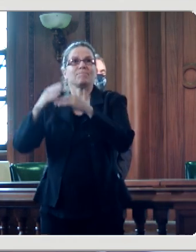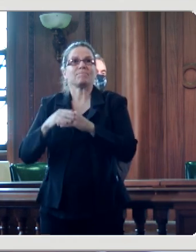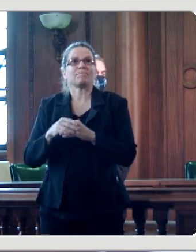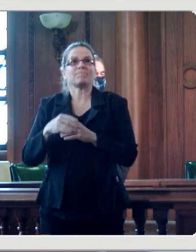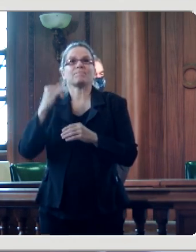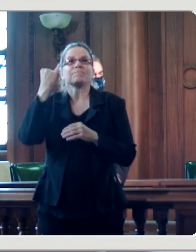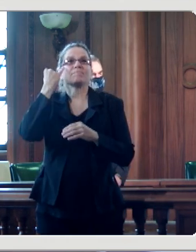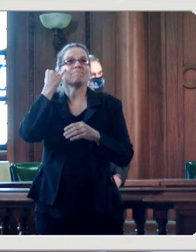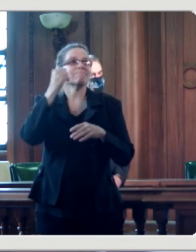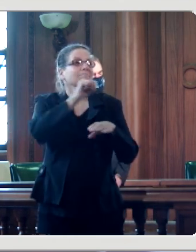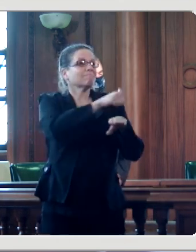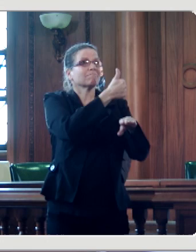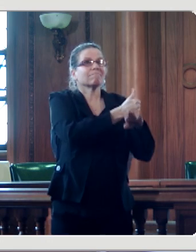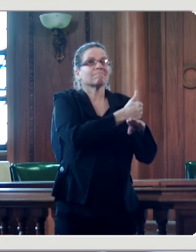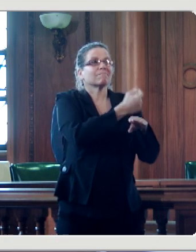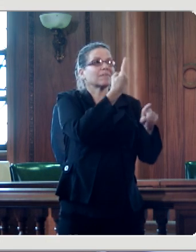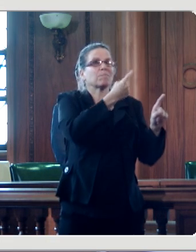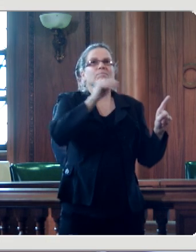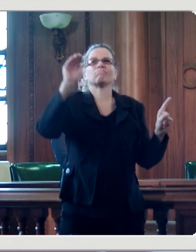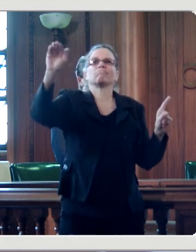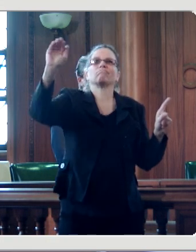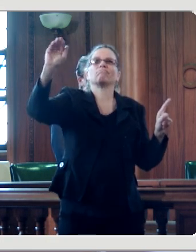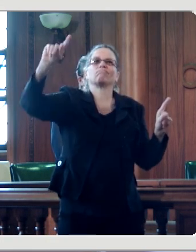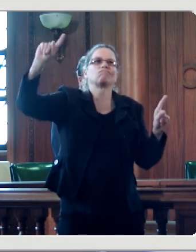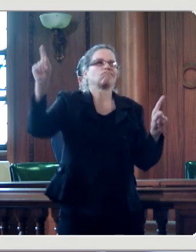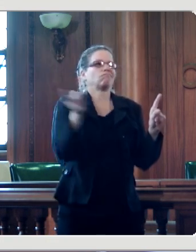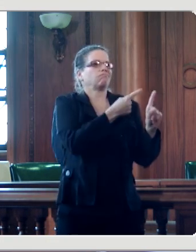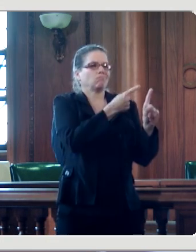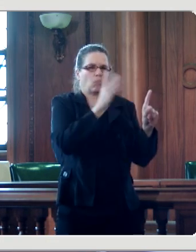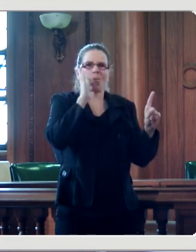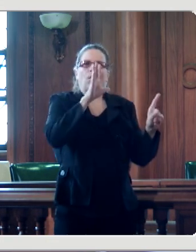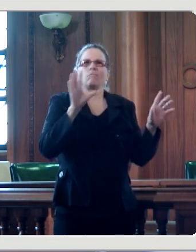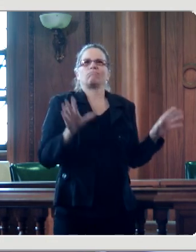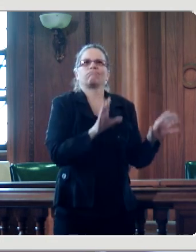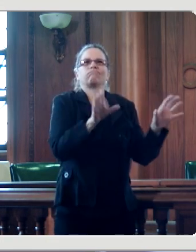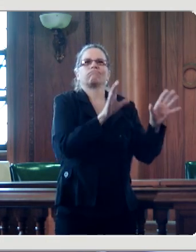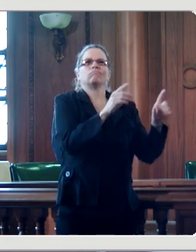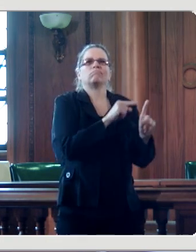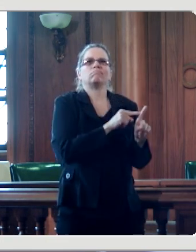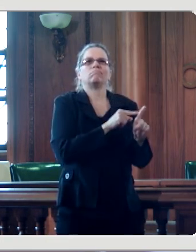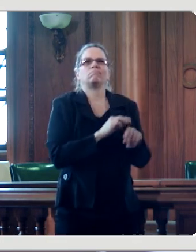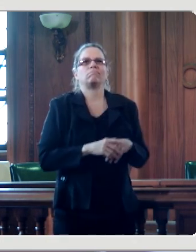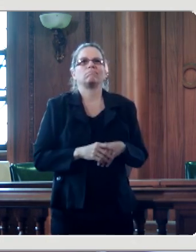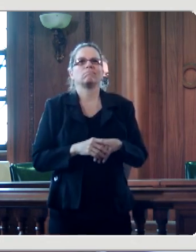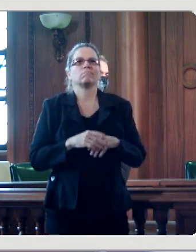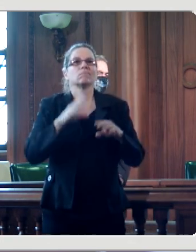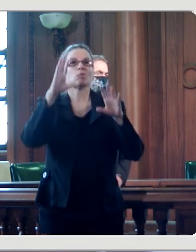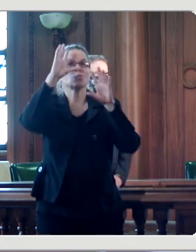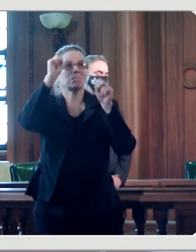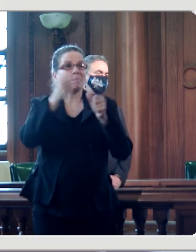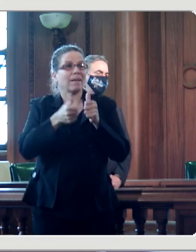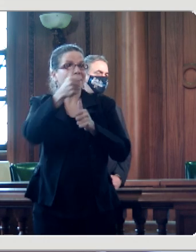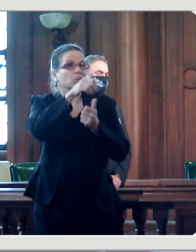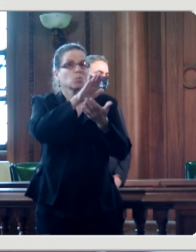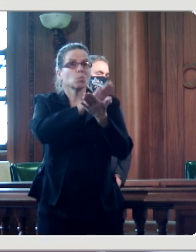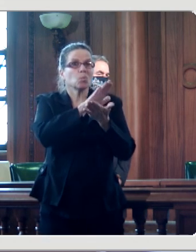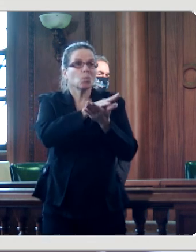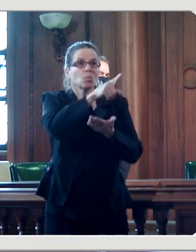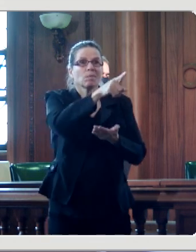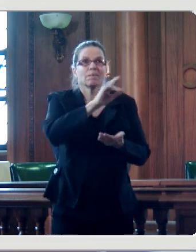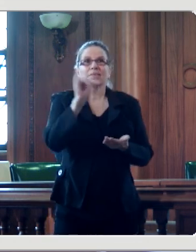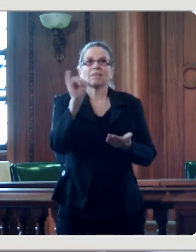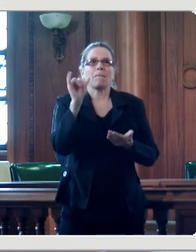the work, the facilities department along with Superintendent Warwick are right there to help and jump